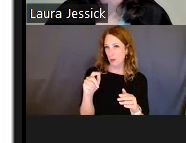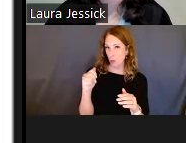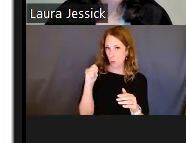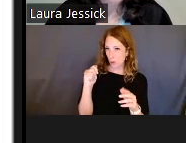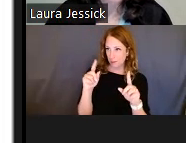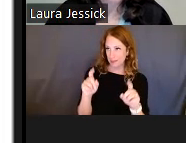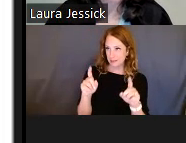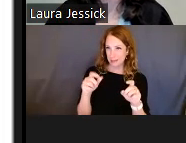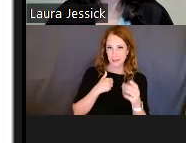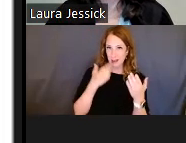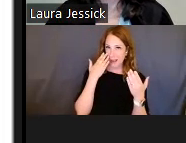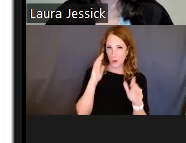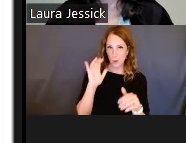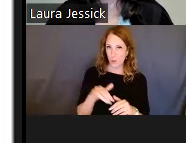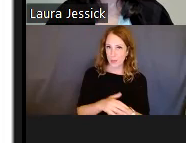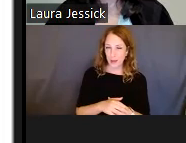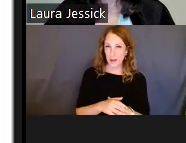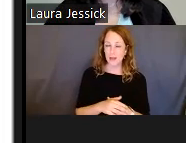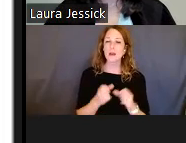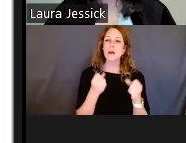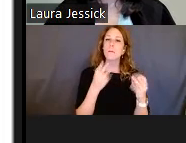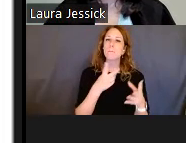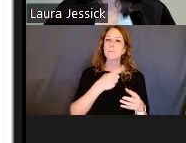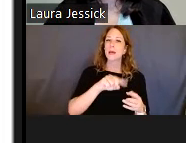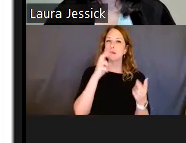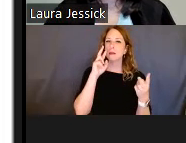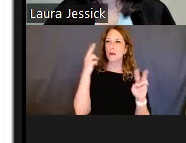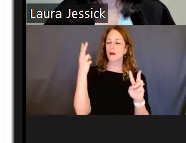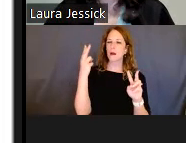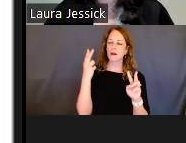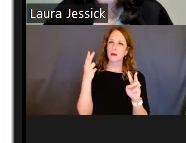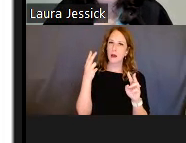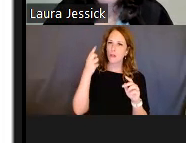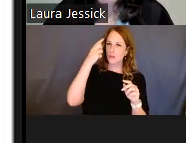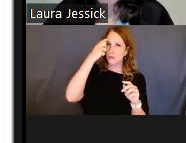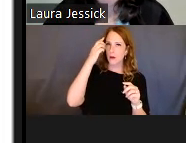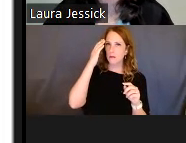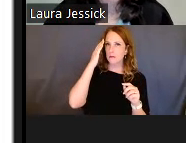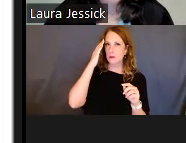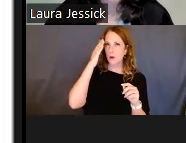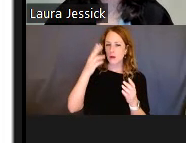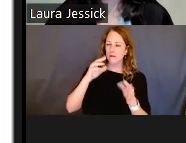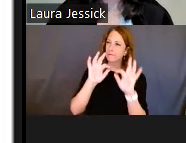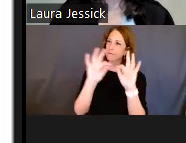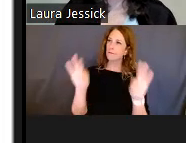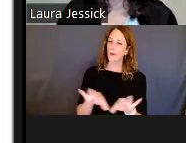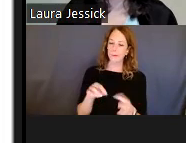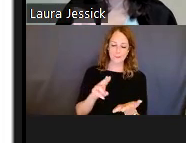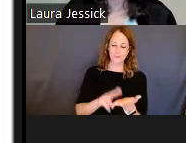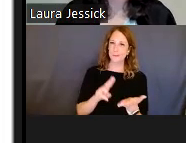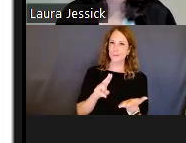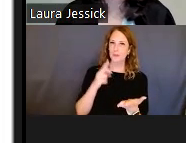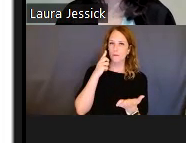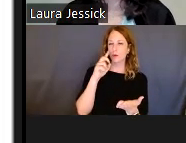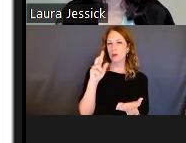be tested or was not tested. A lot of them were under the impression that they were only presented with the form because their